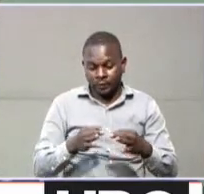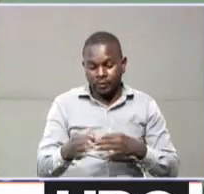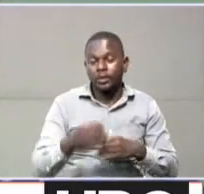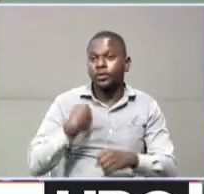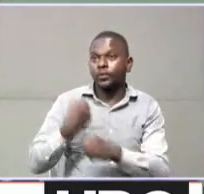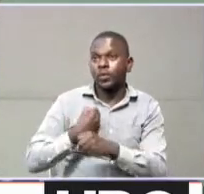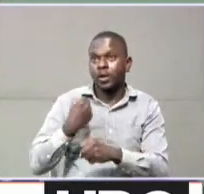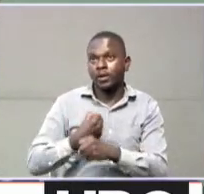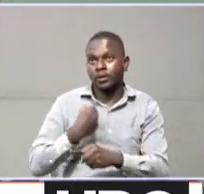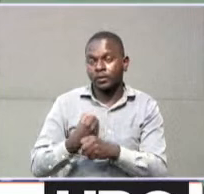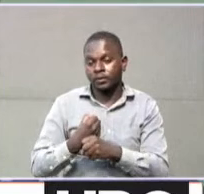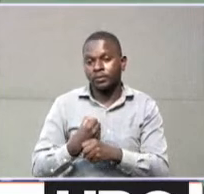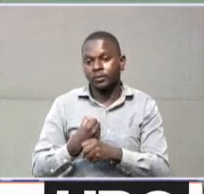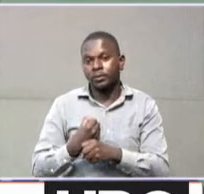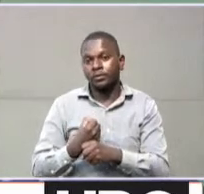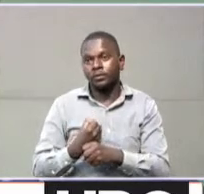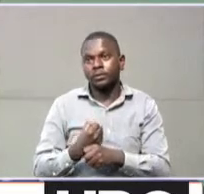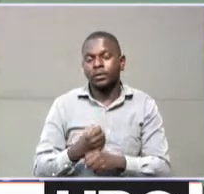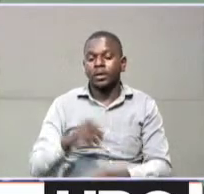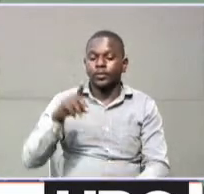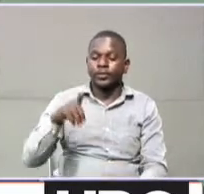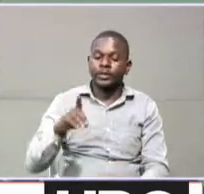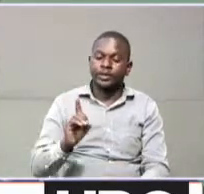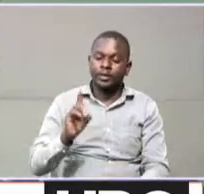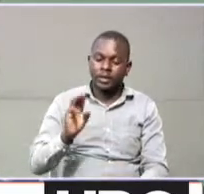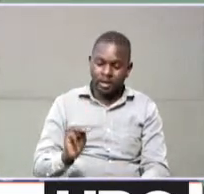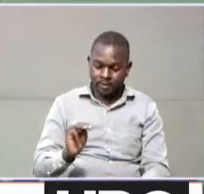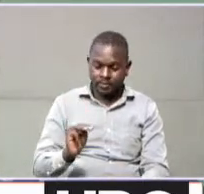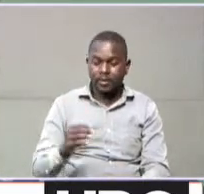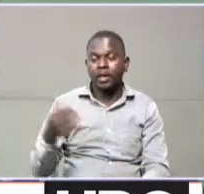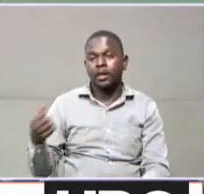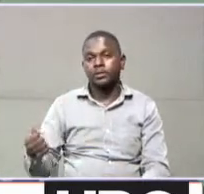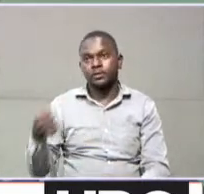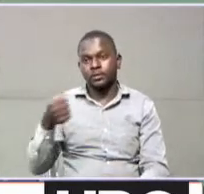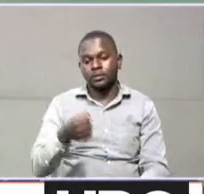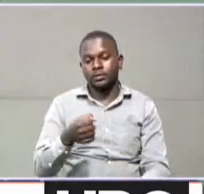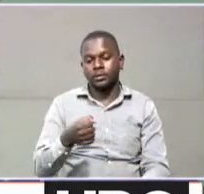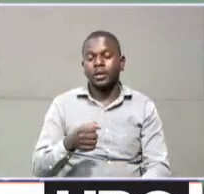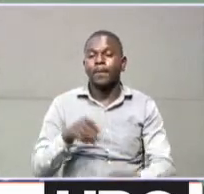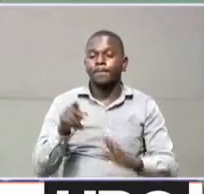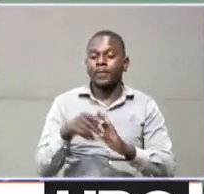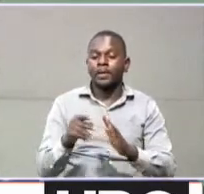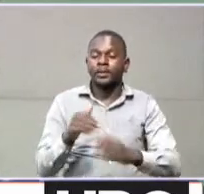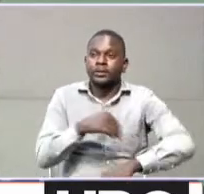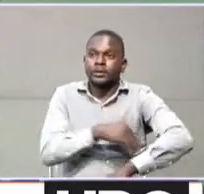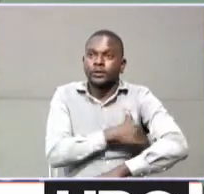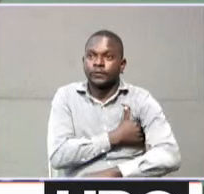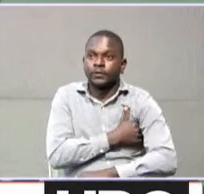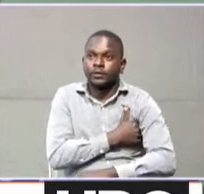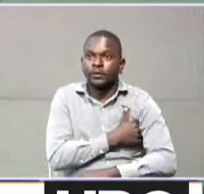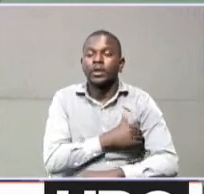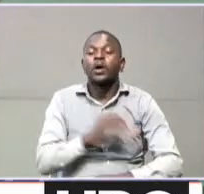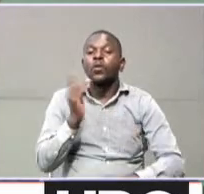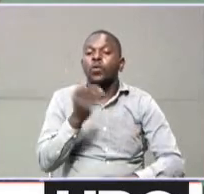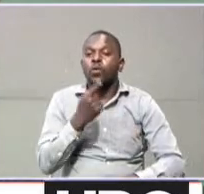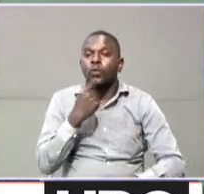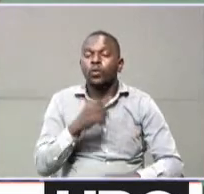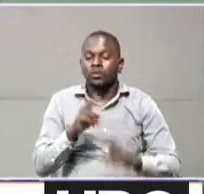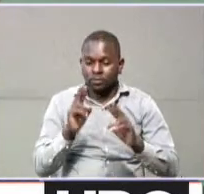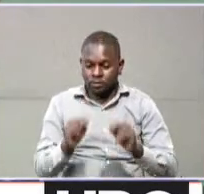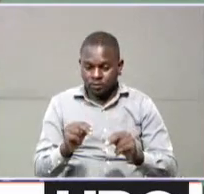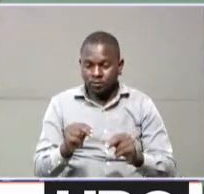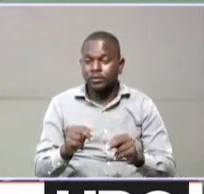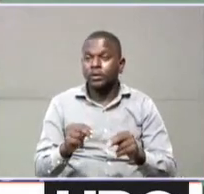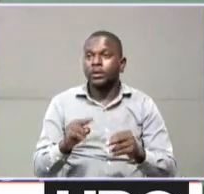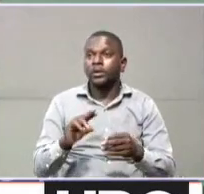workers the pdm has recruited paris chiefs who are not subject to